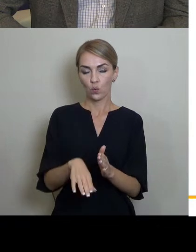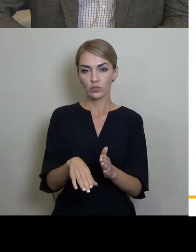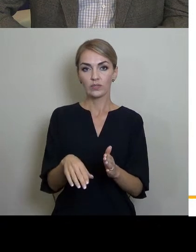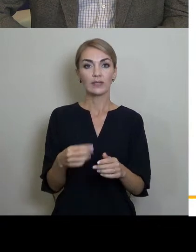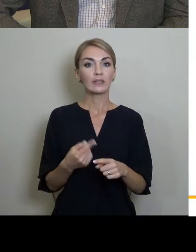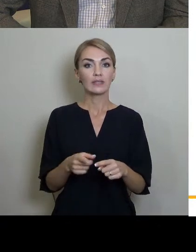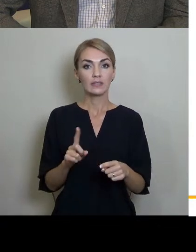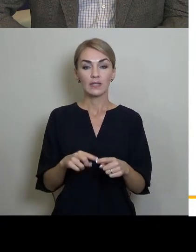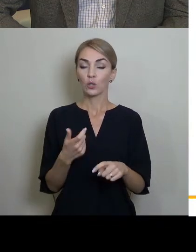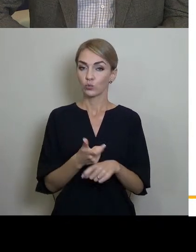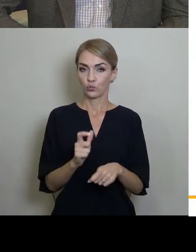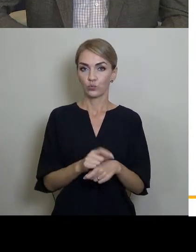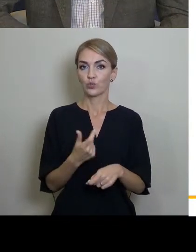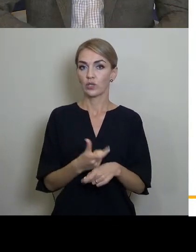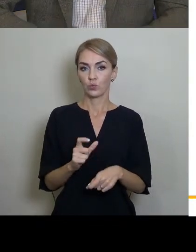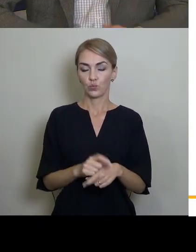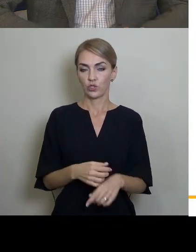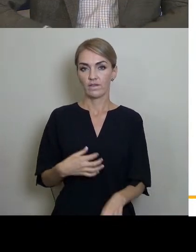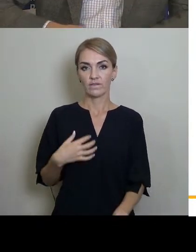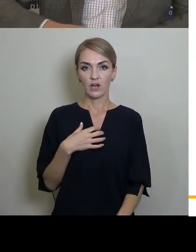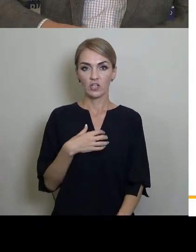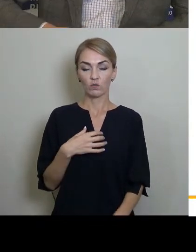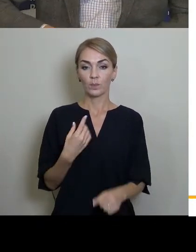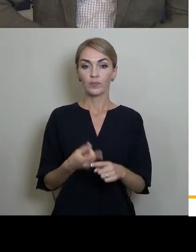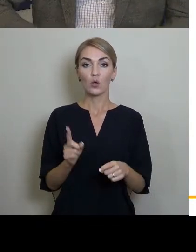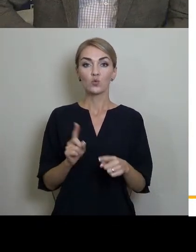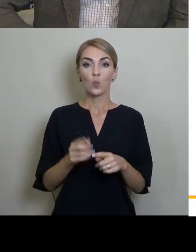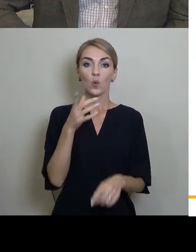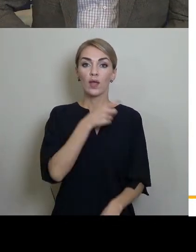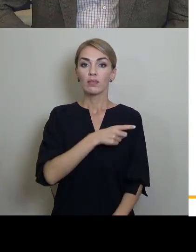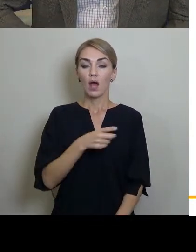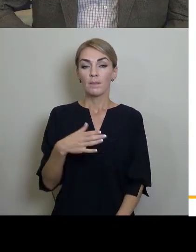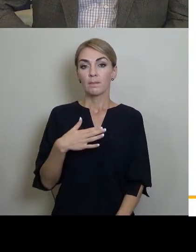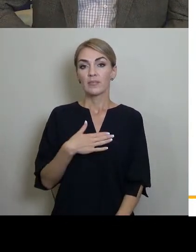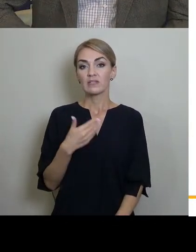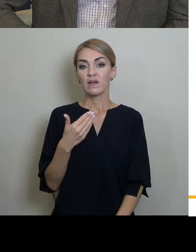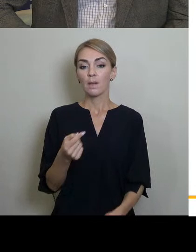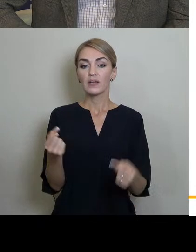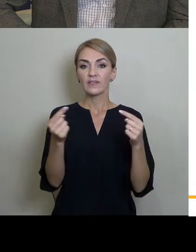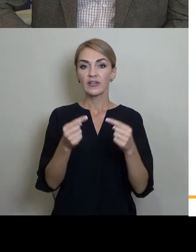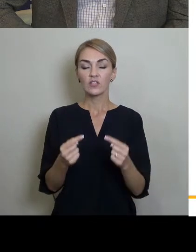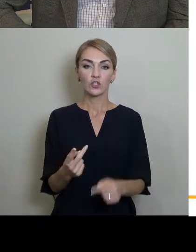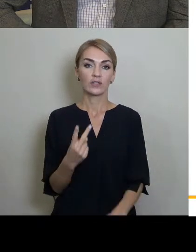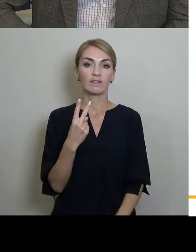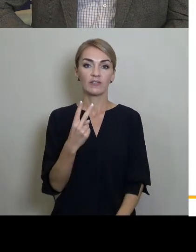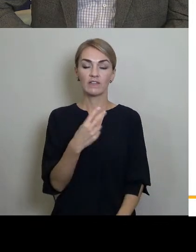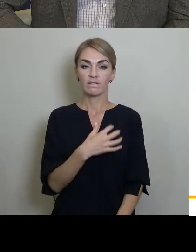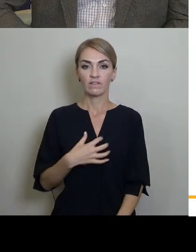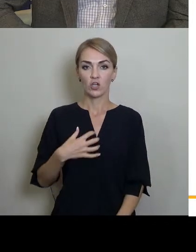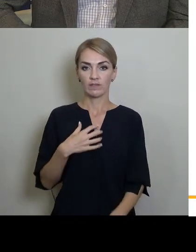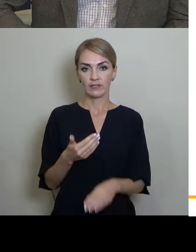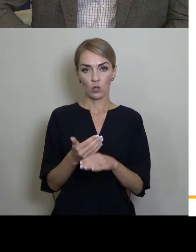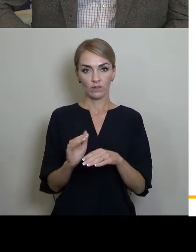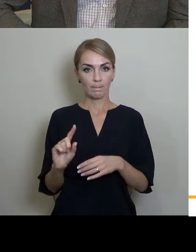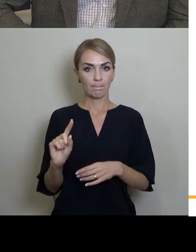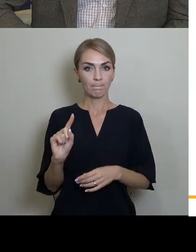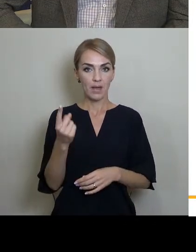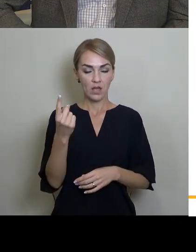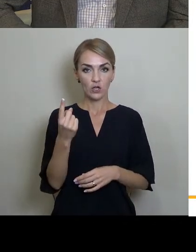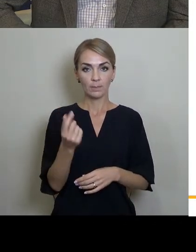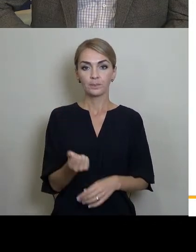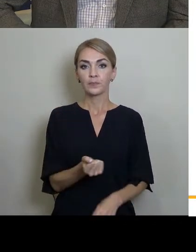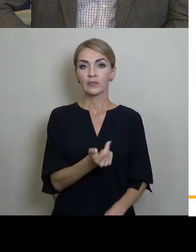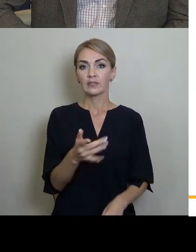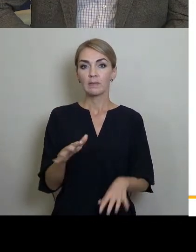and voice in a territorial constituency. That's important. At this stage, we defined two important elements.